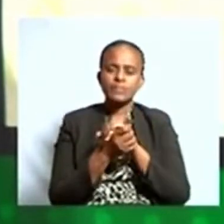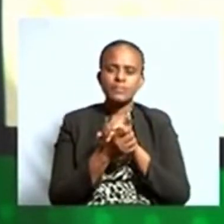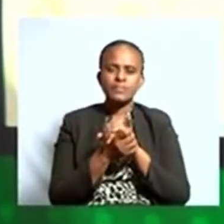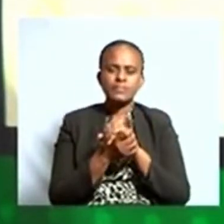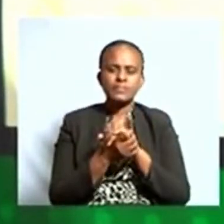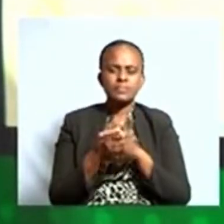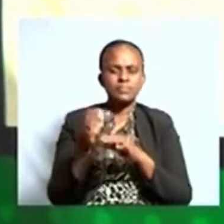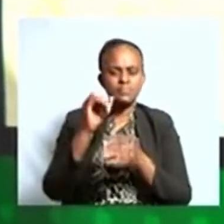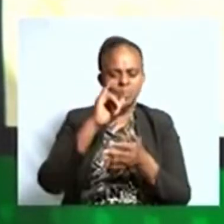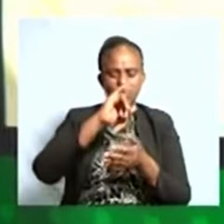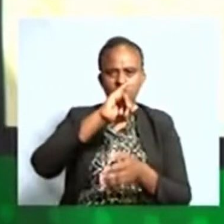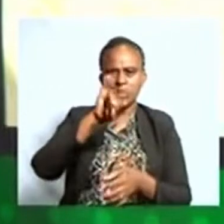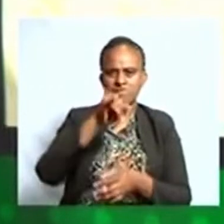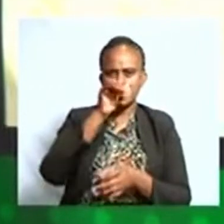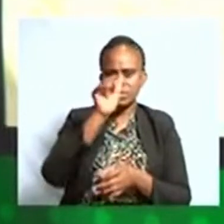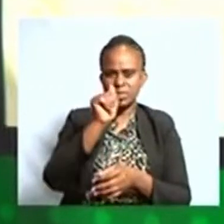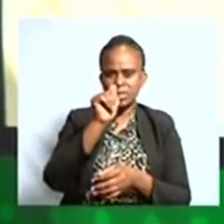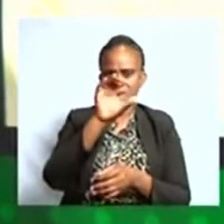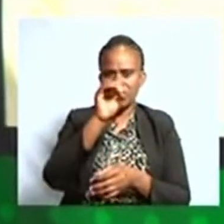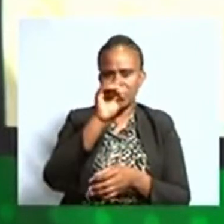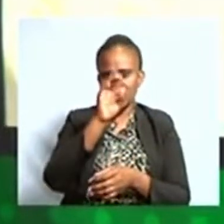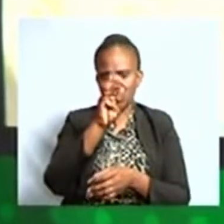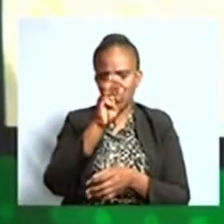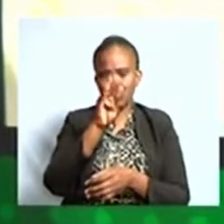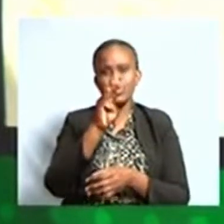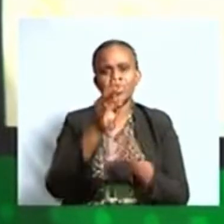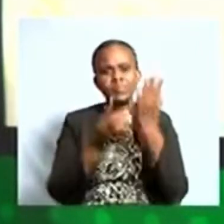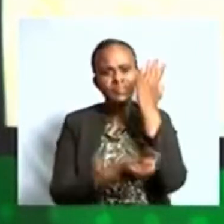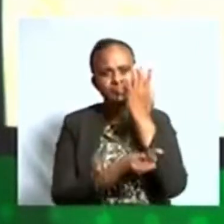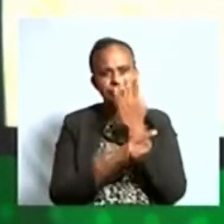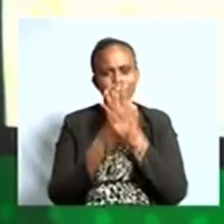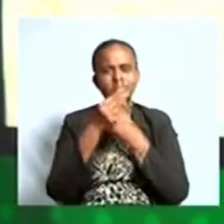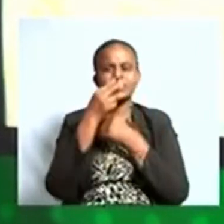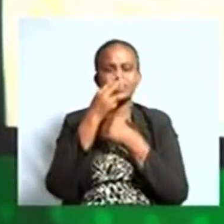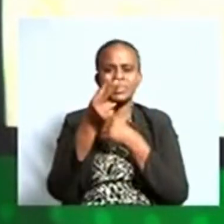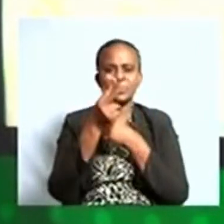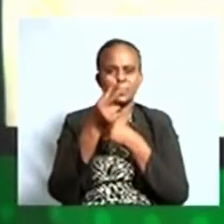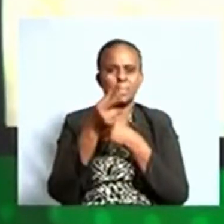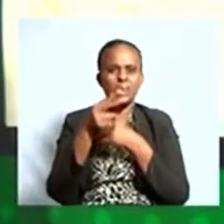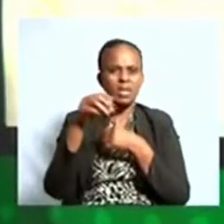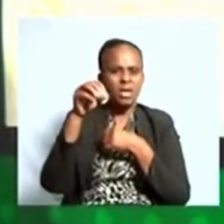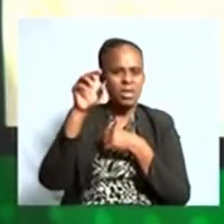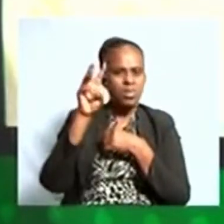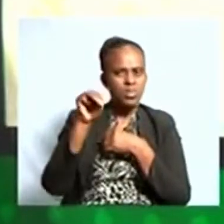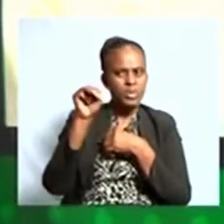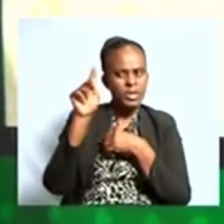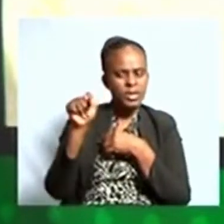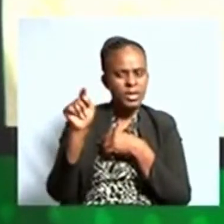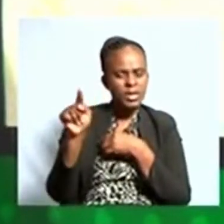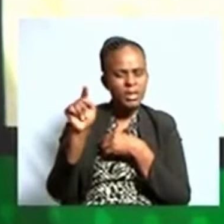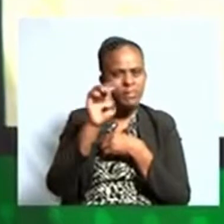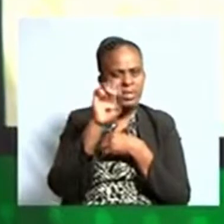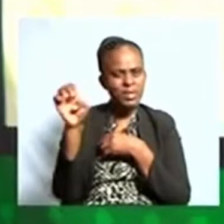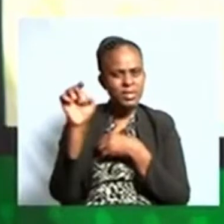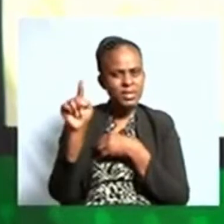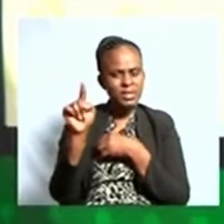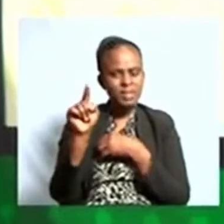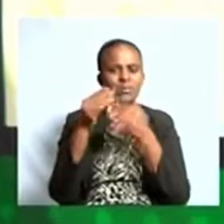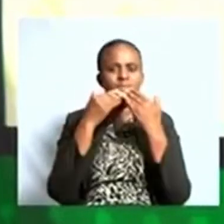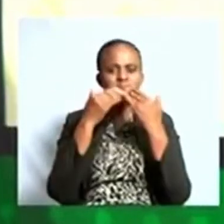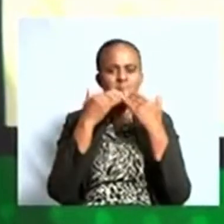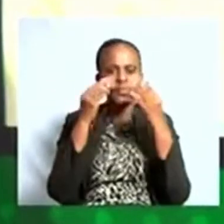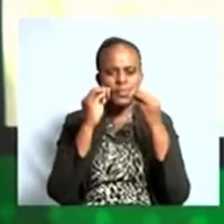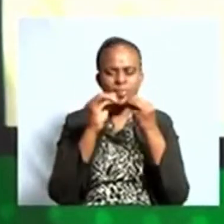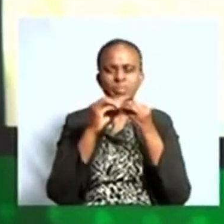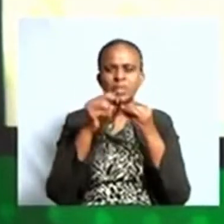Jacob, again, he was appreciating the development he's seeing in Mtendere and Mtendere East. And